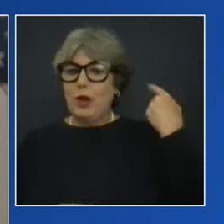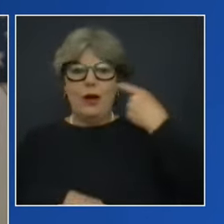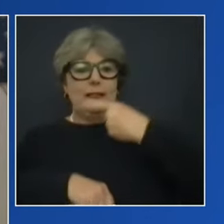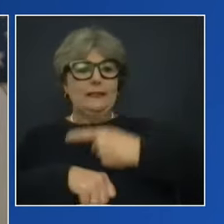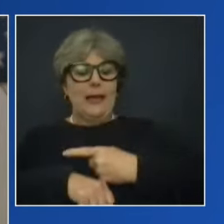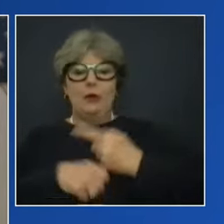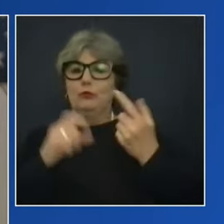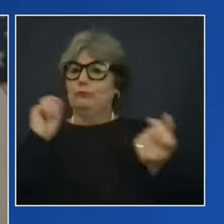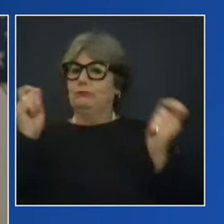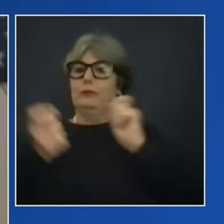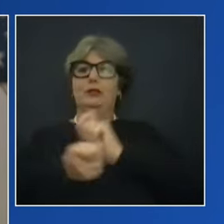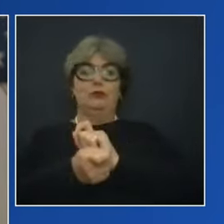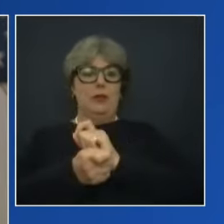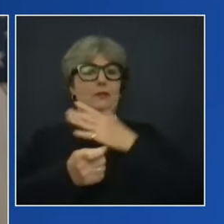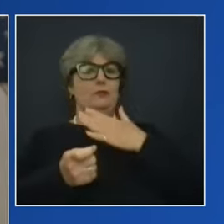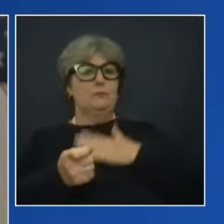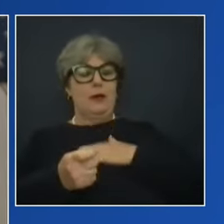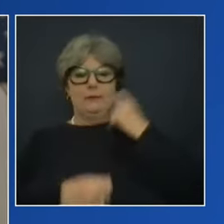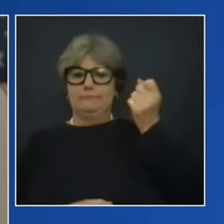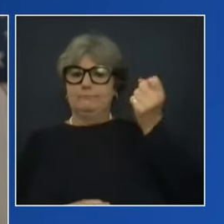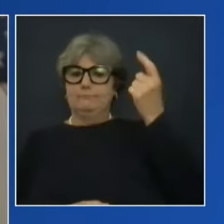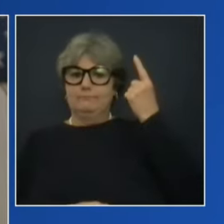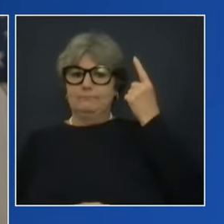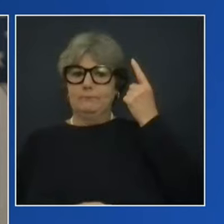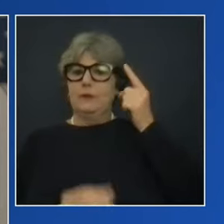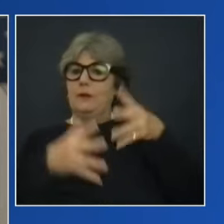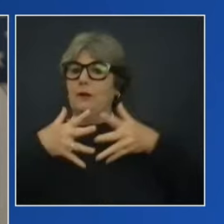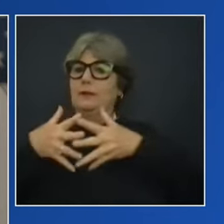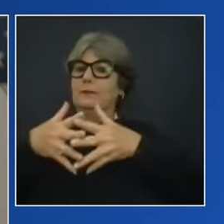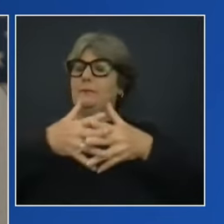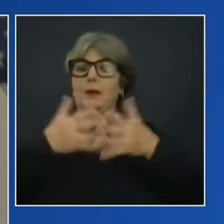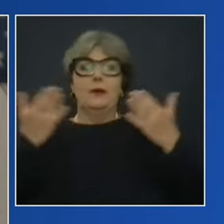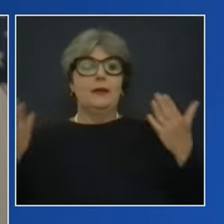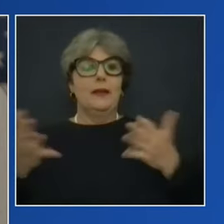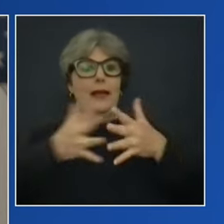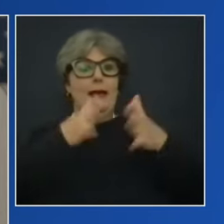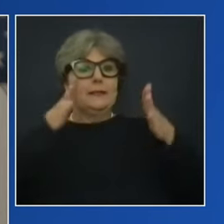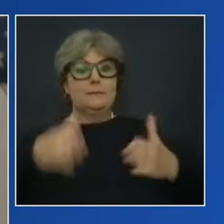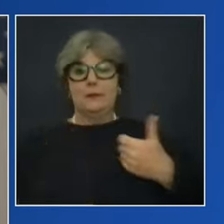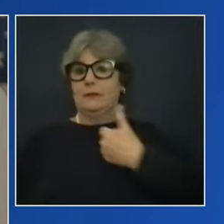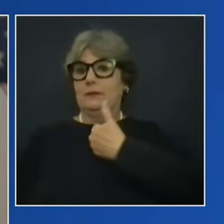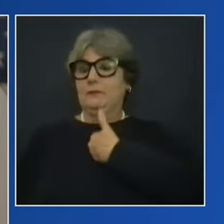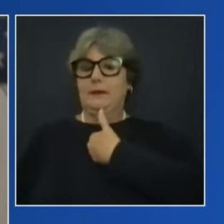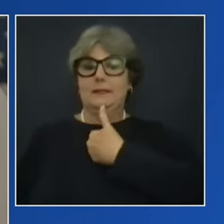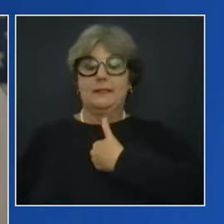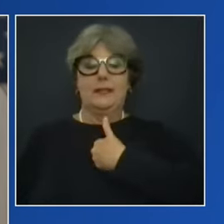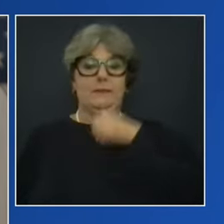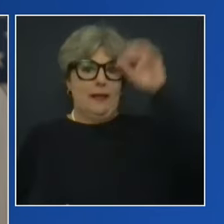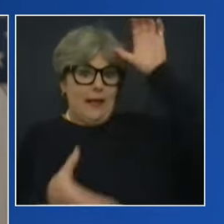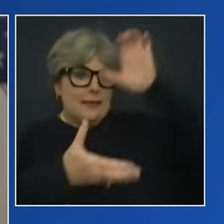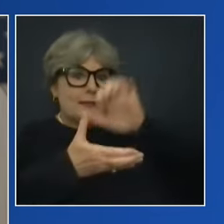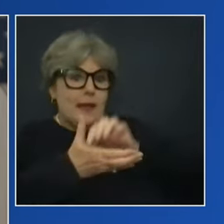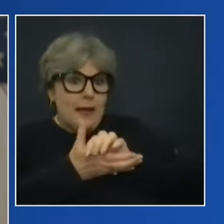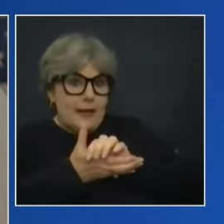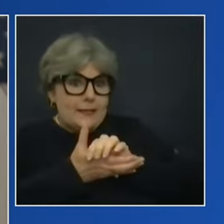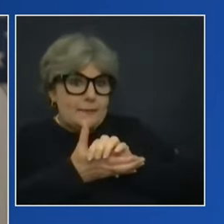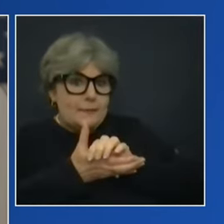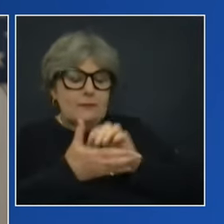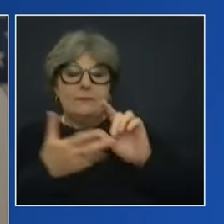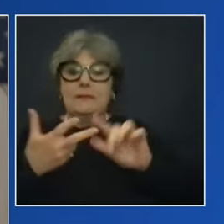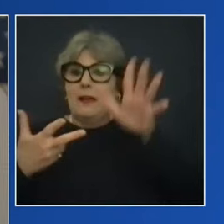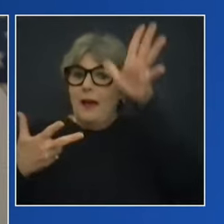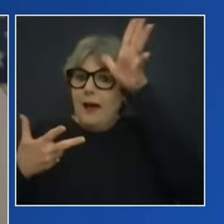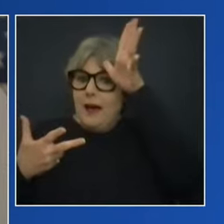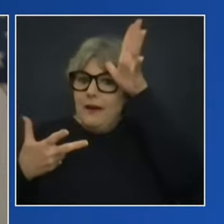fundamentally changed my perspective on our country. As an American, as a husband, as a father, and